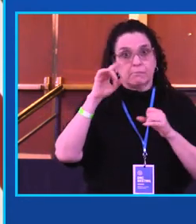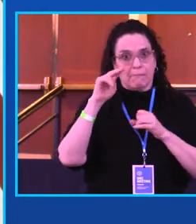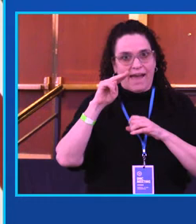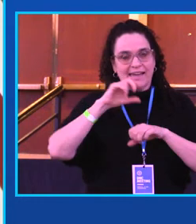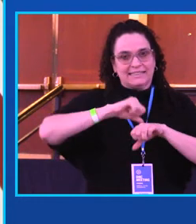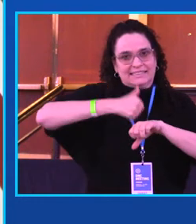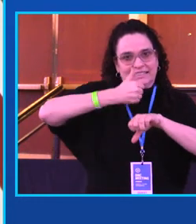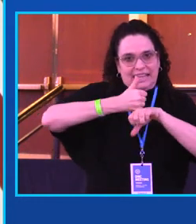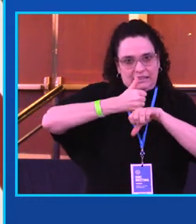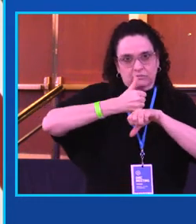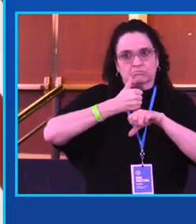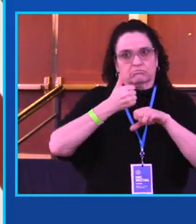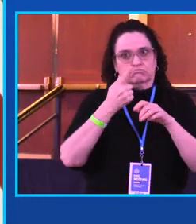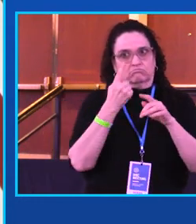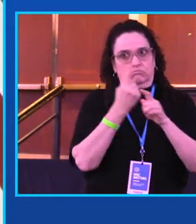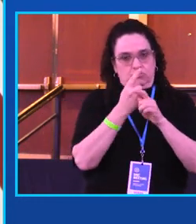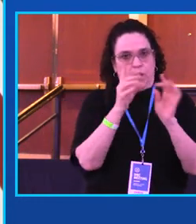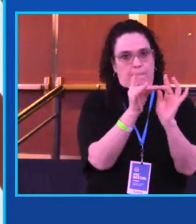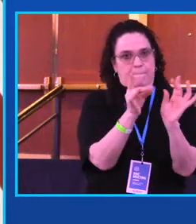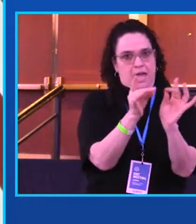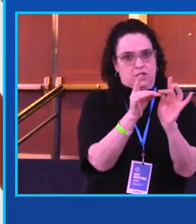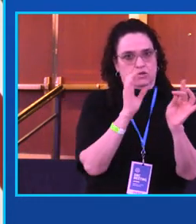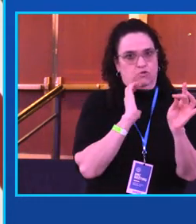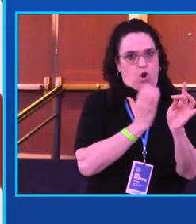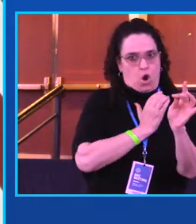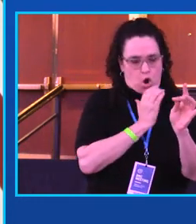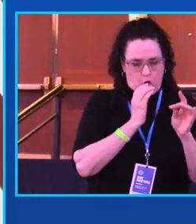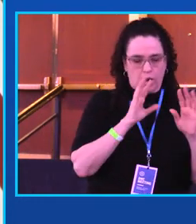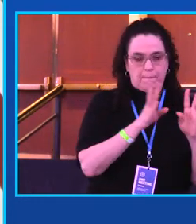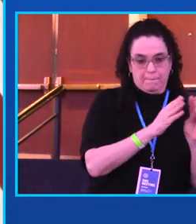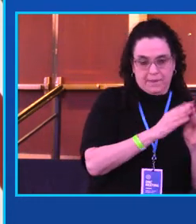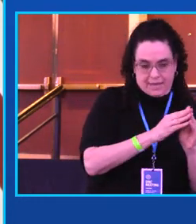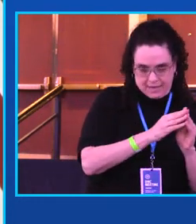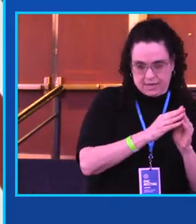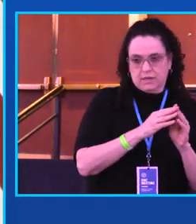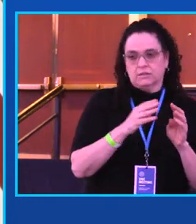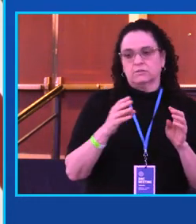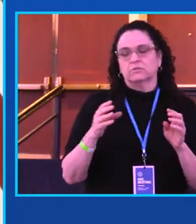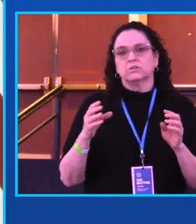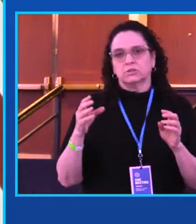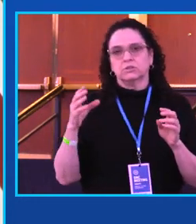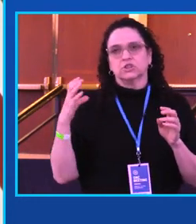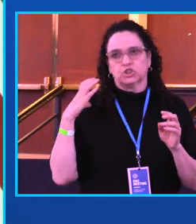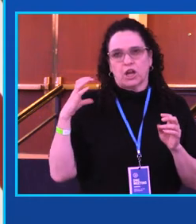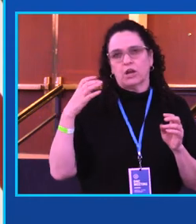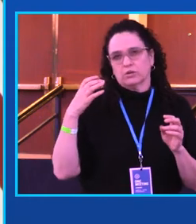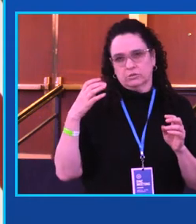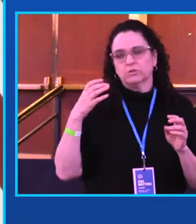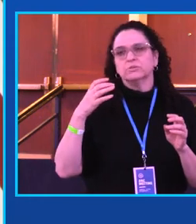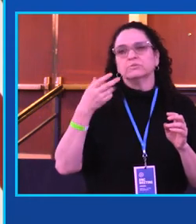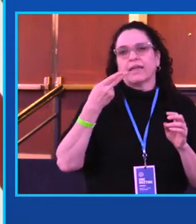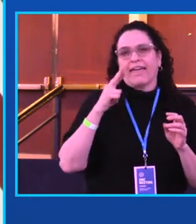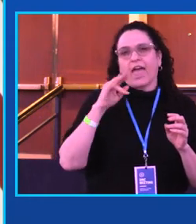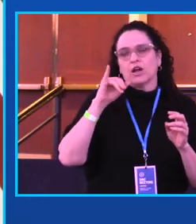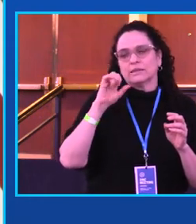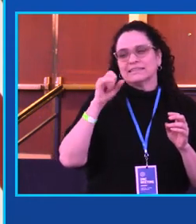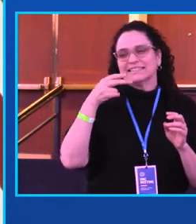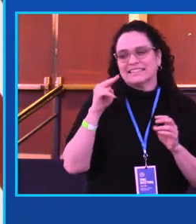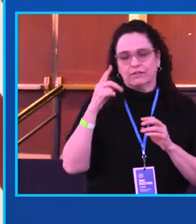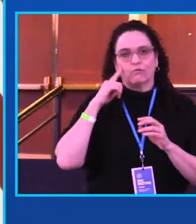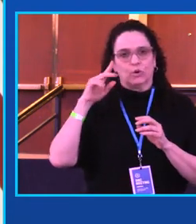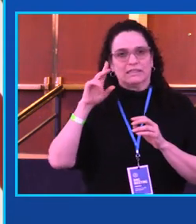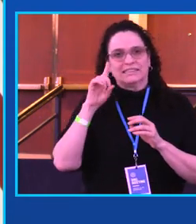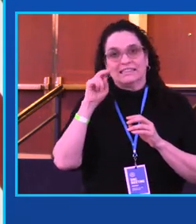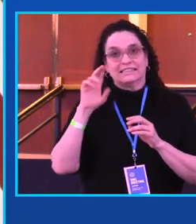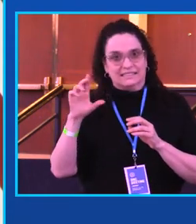us this week, Chairman Harrison has let us know that he is fired up and ready for the